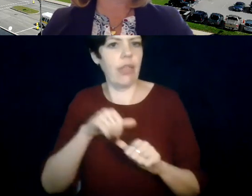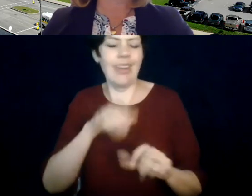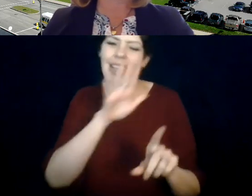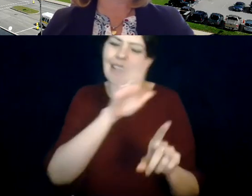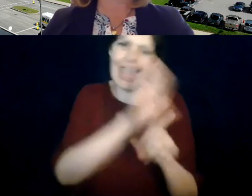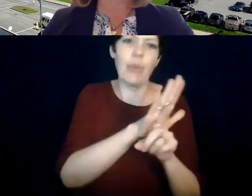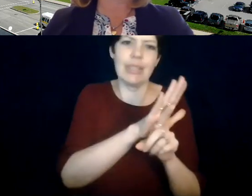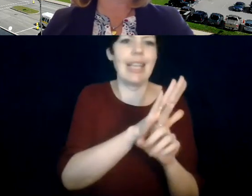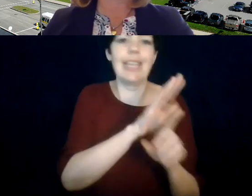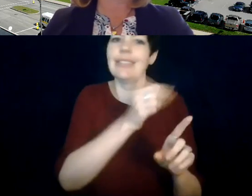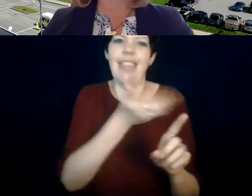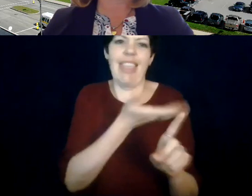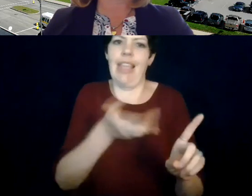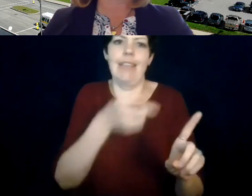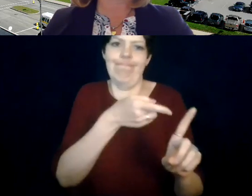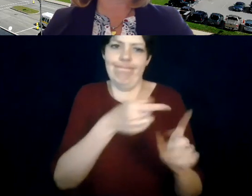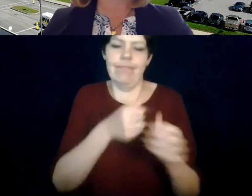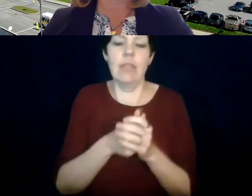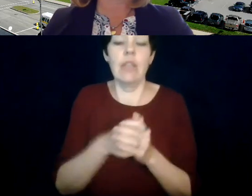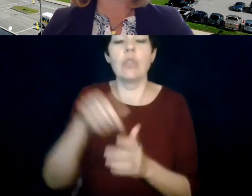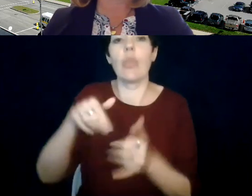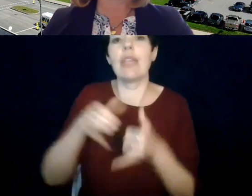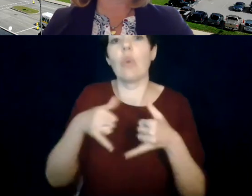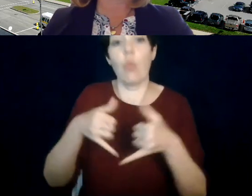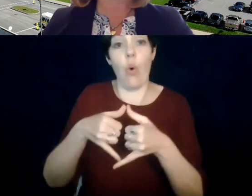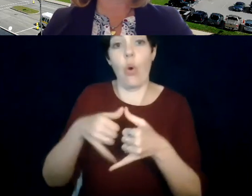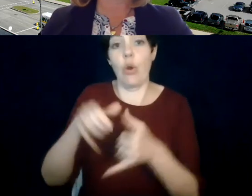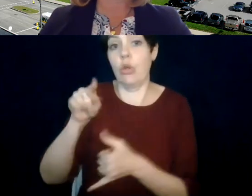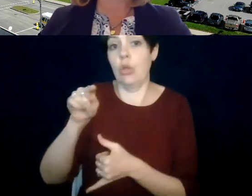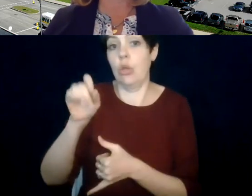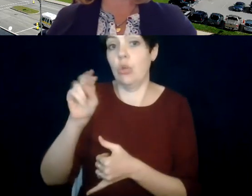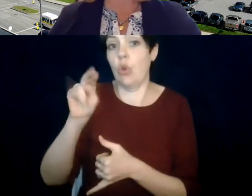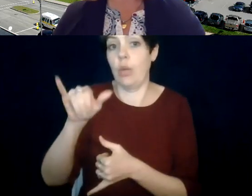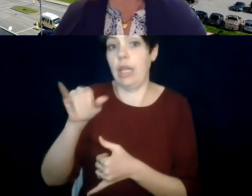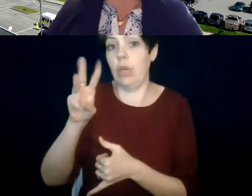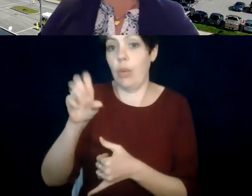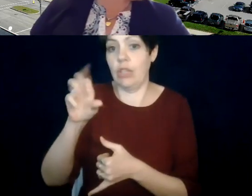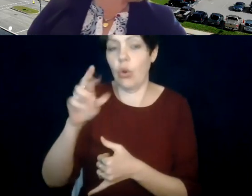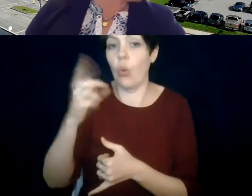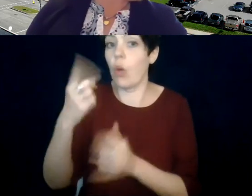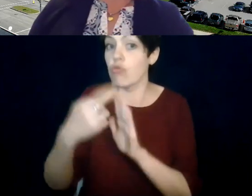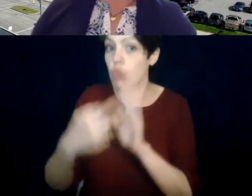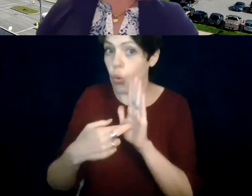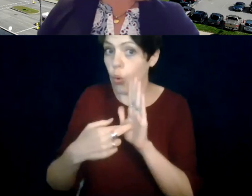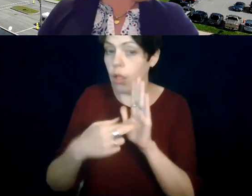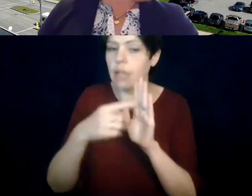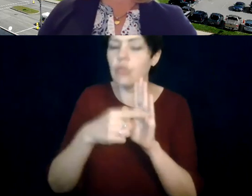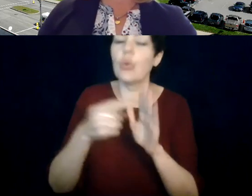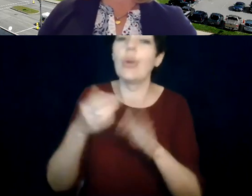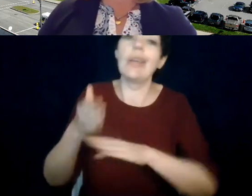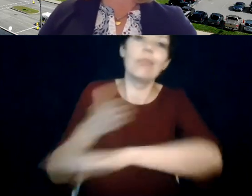The Tony Windsor Award, one of the tenets of the Tony Windsor Award is to improve language access to all persons.